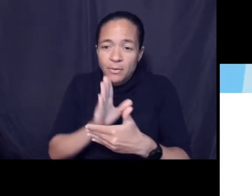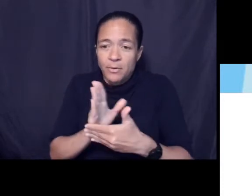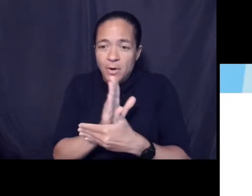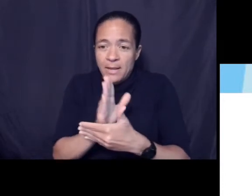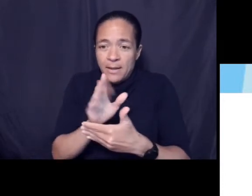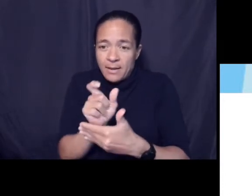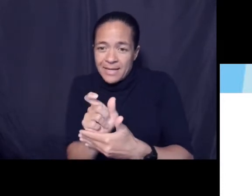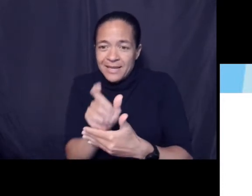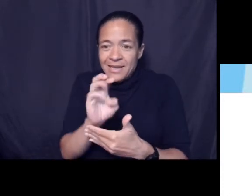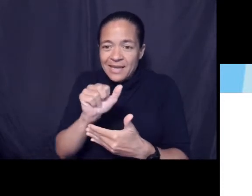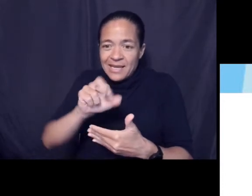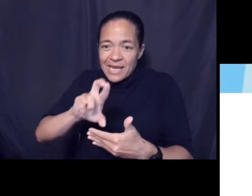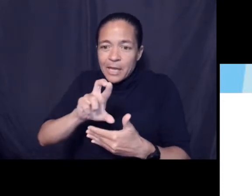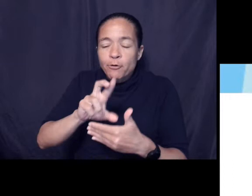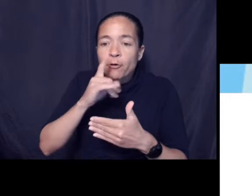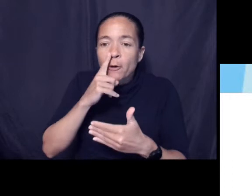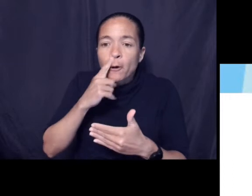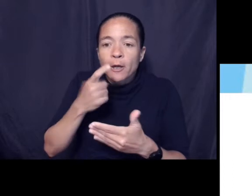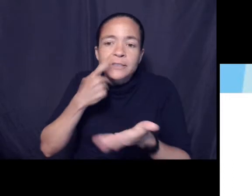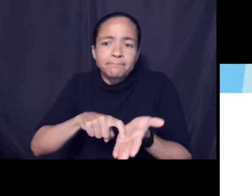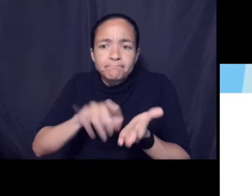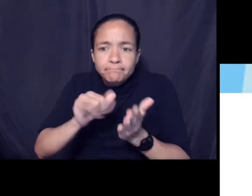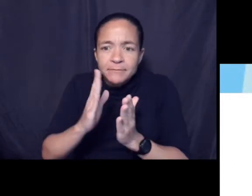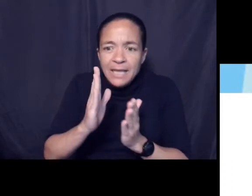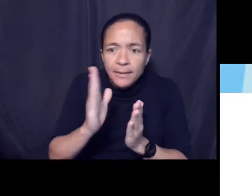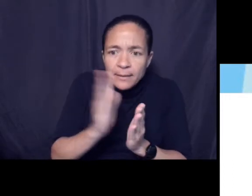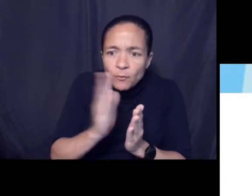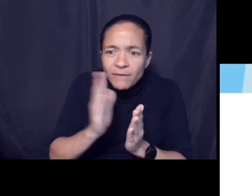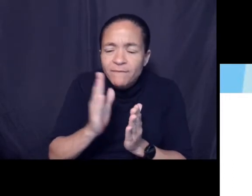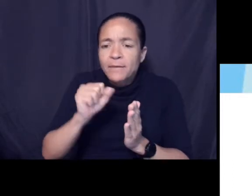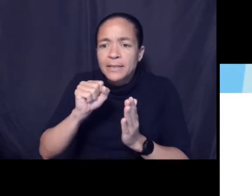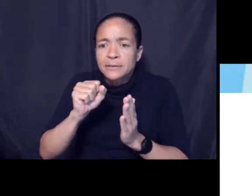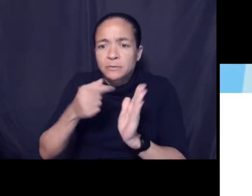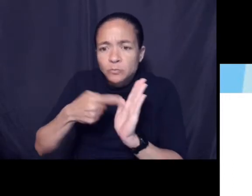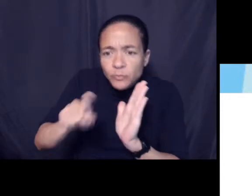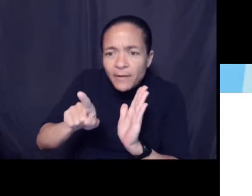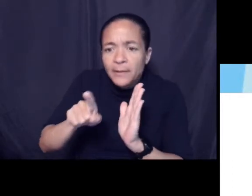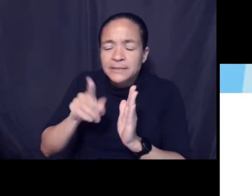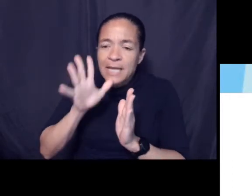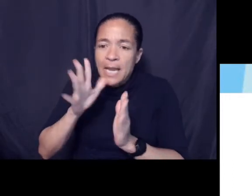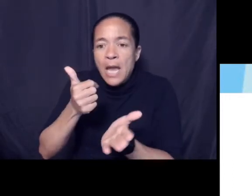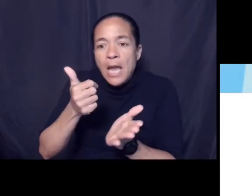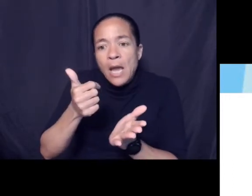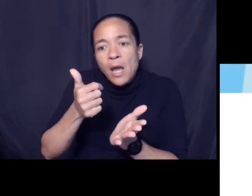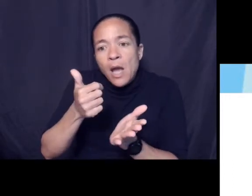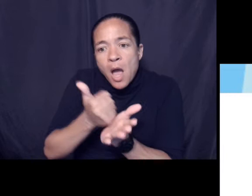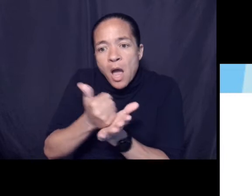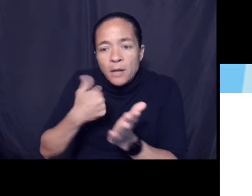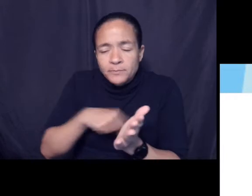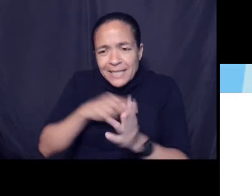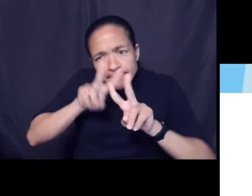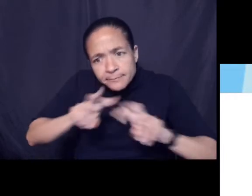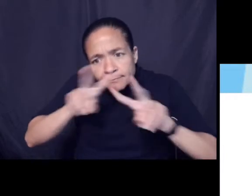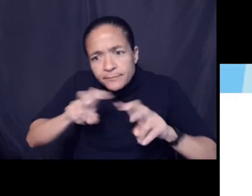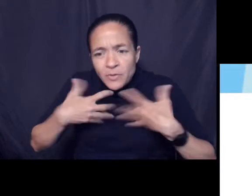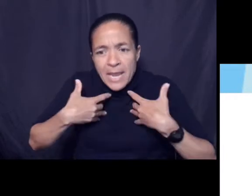include tympanometry and acoustic reflexes or wideband reflectance test. This helps us to evaluate the health of the middle ear and how